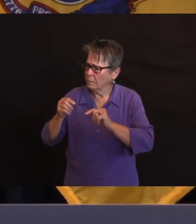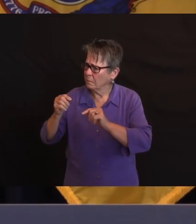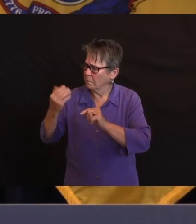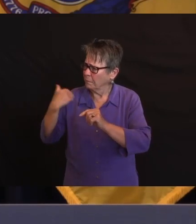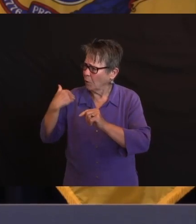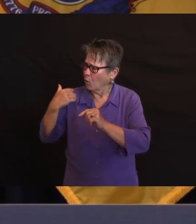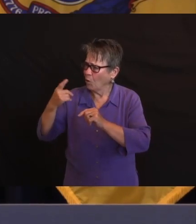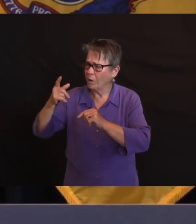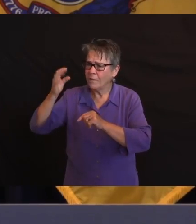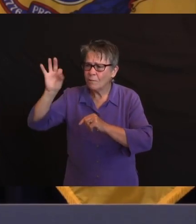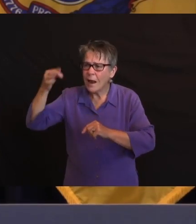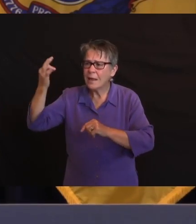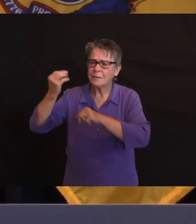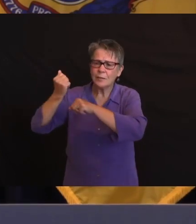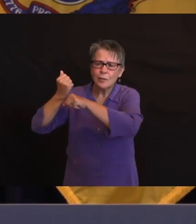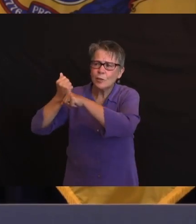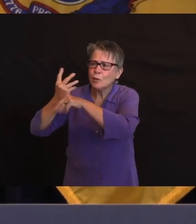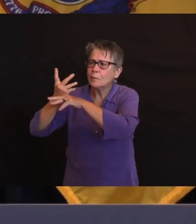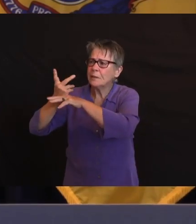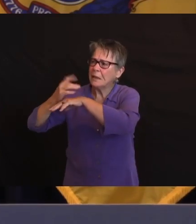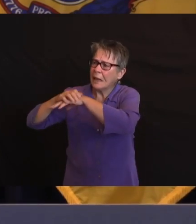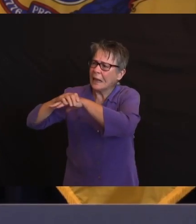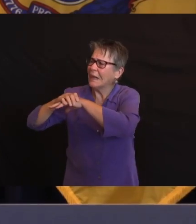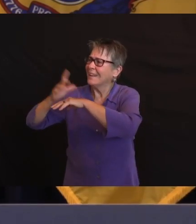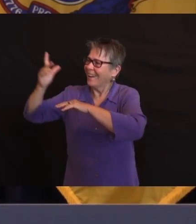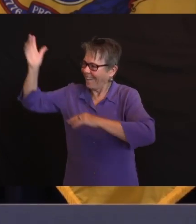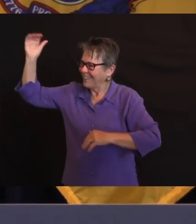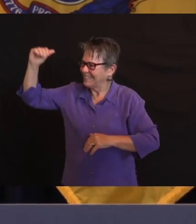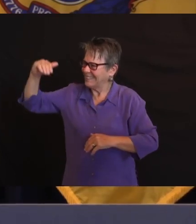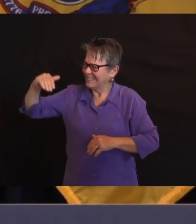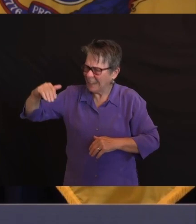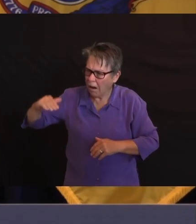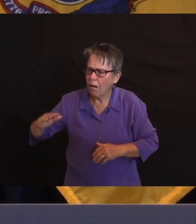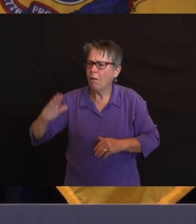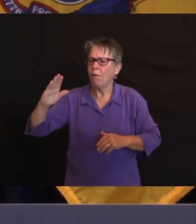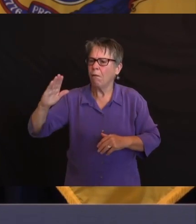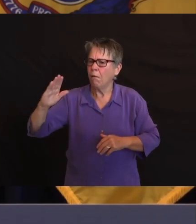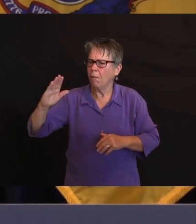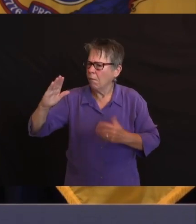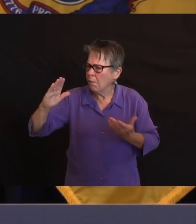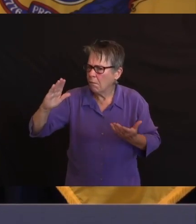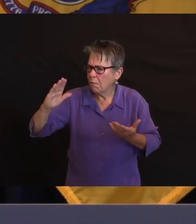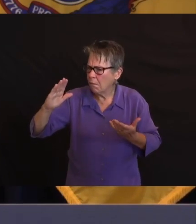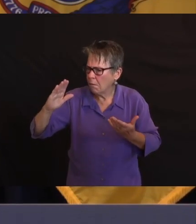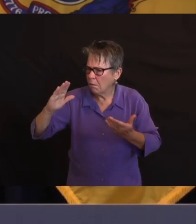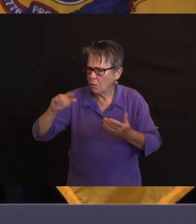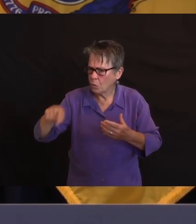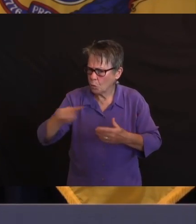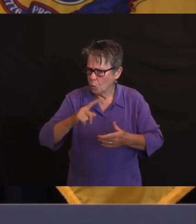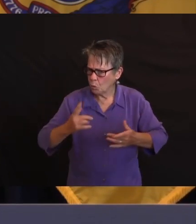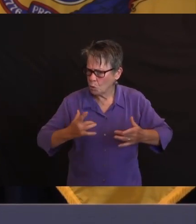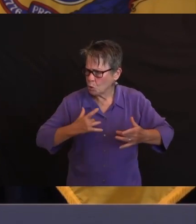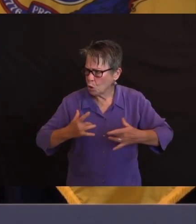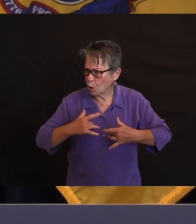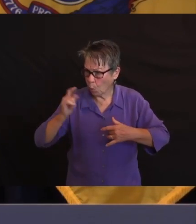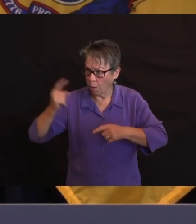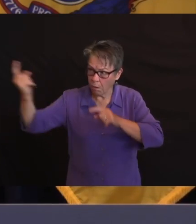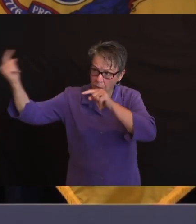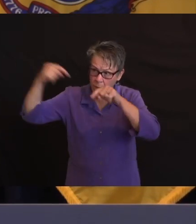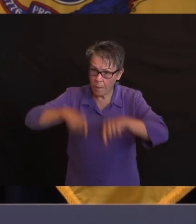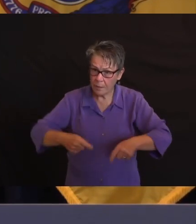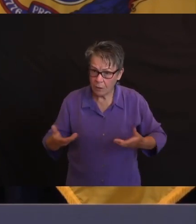travelers from Europe to the metro area brought COVID here. How concerned are you about that? How closely are you watching the European numbers? And what kind of